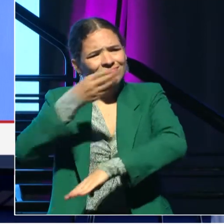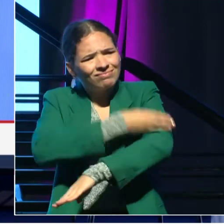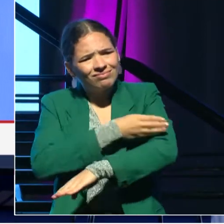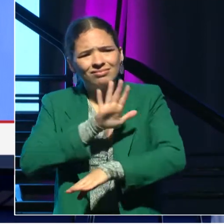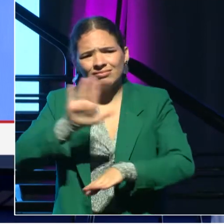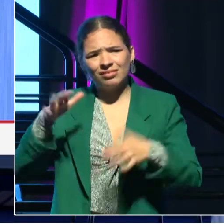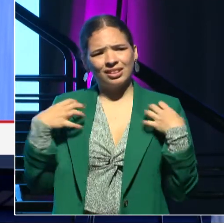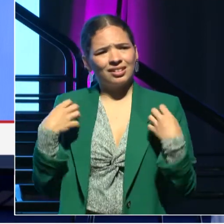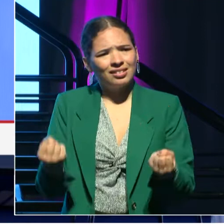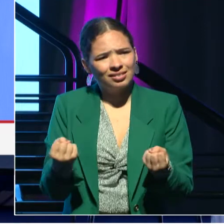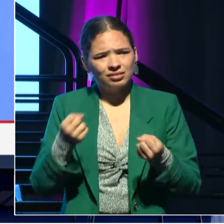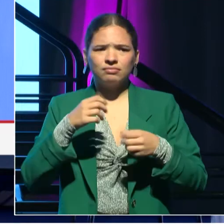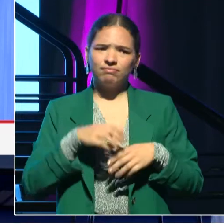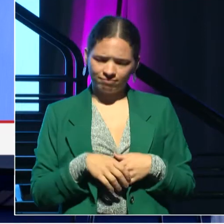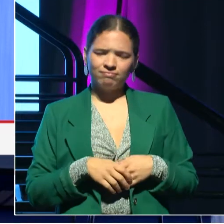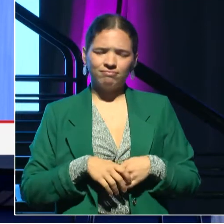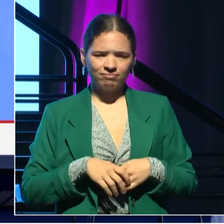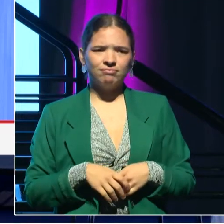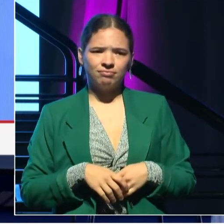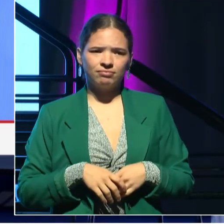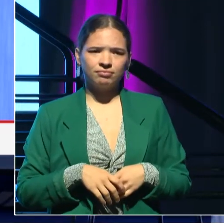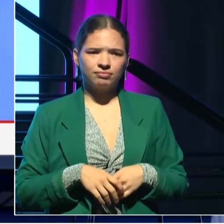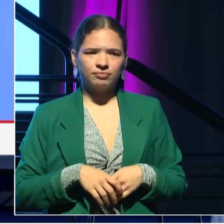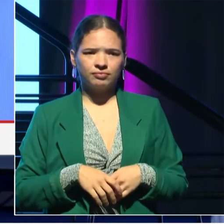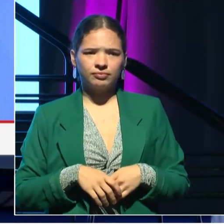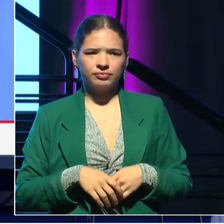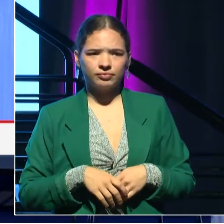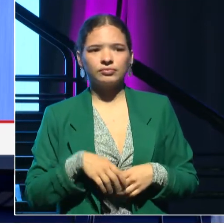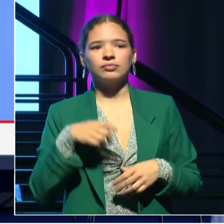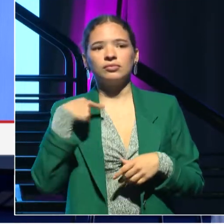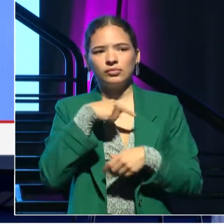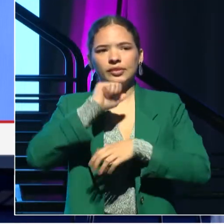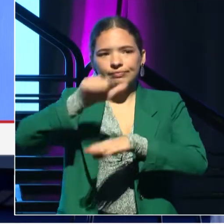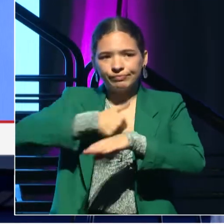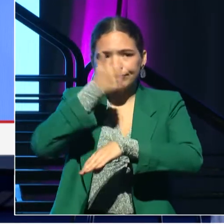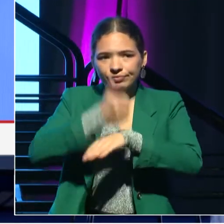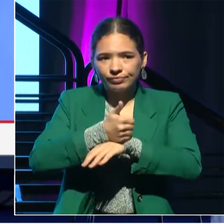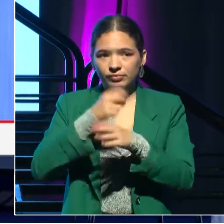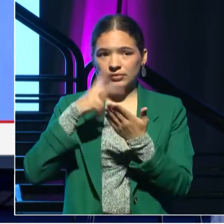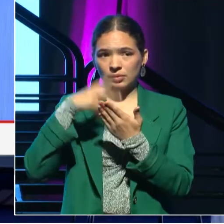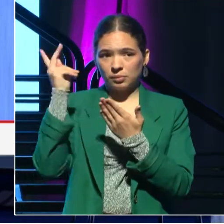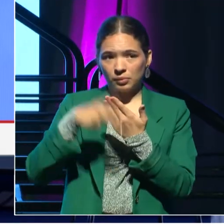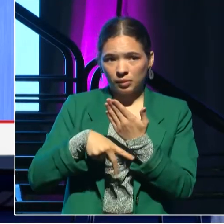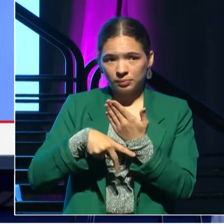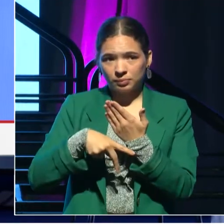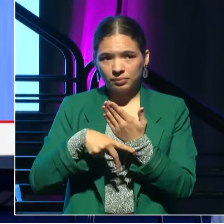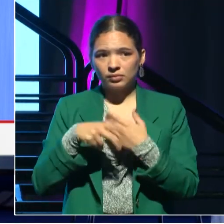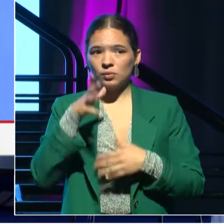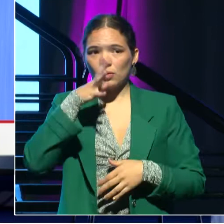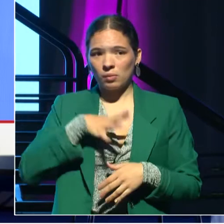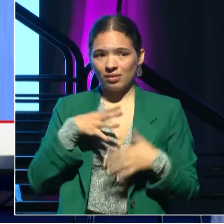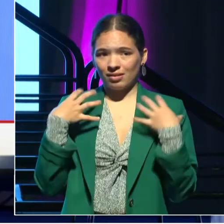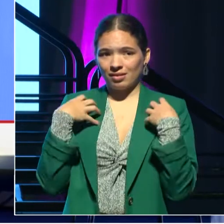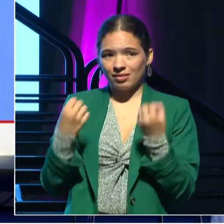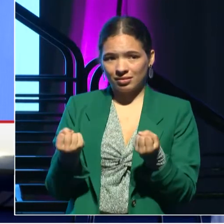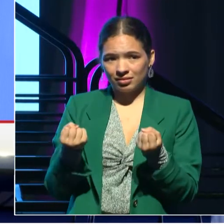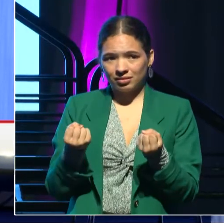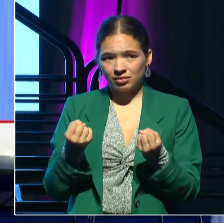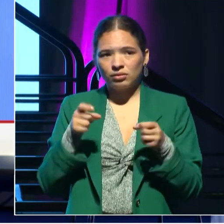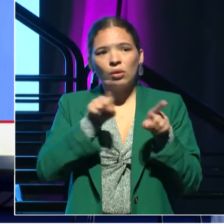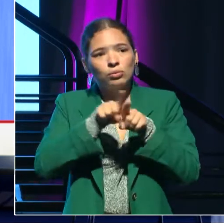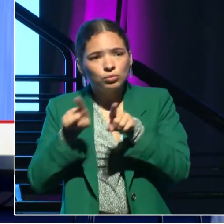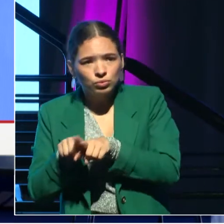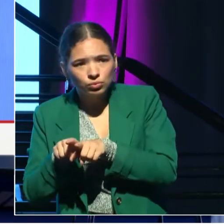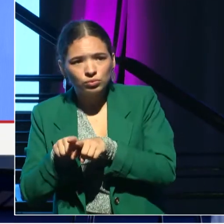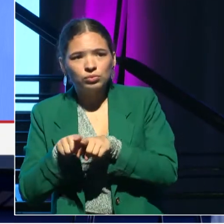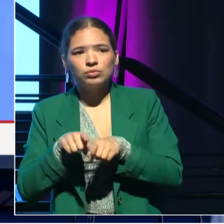only have we expanded our services and created specific programs around women's health, but also we're focused on